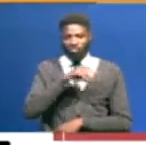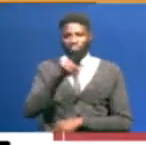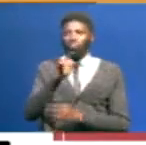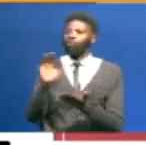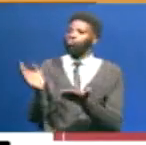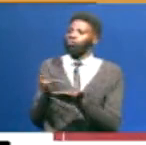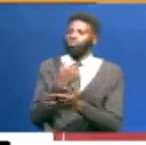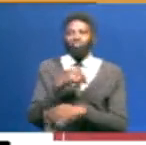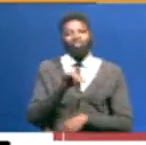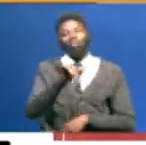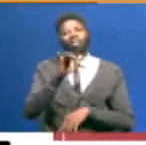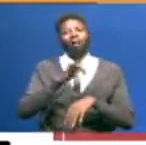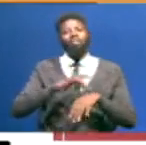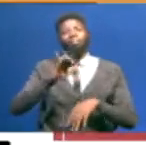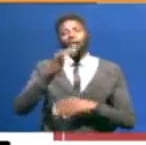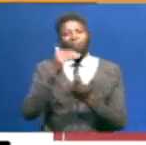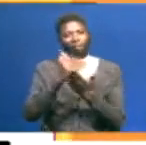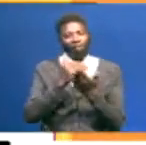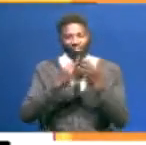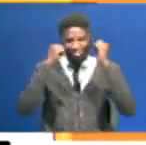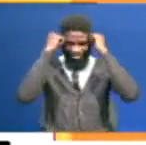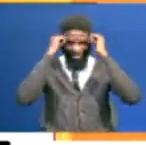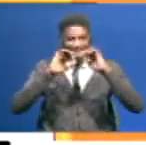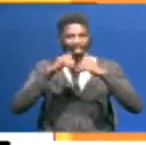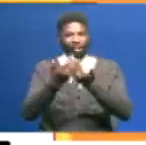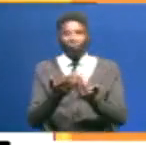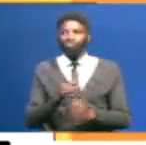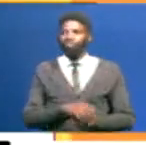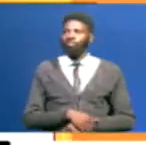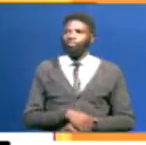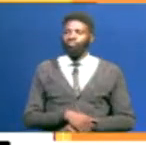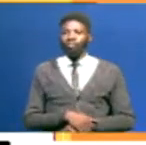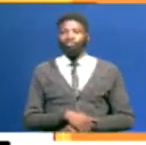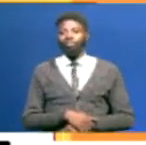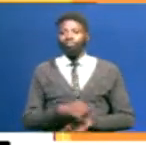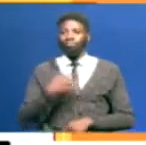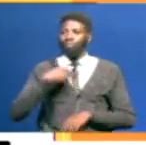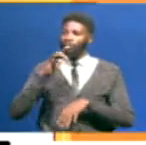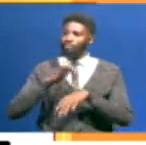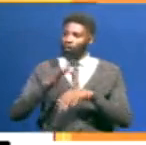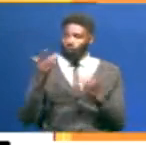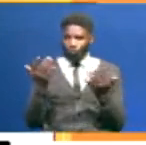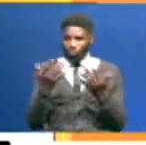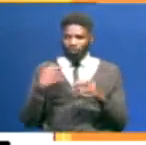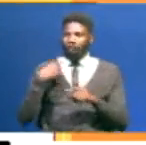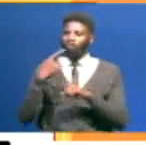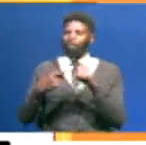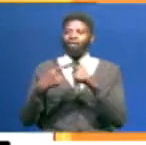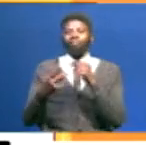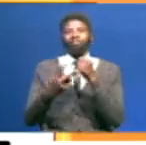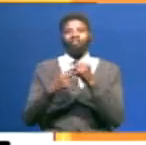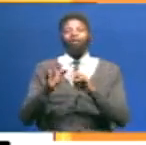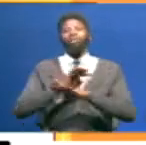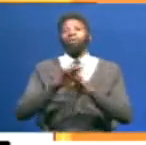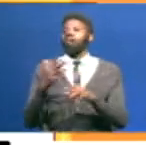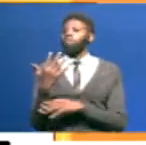period affect your study programs at that point in time? The one big thing that it affected me was it took me 7 years instead of five years.